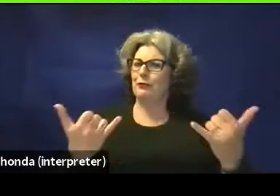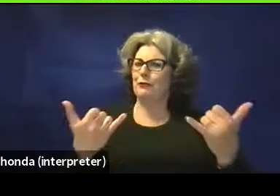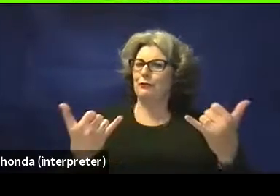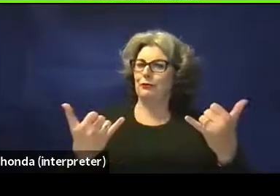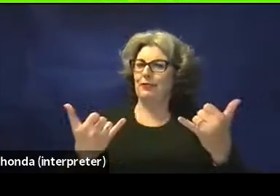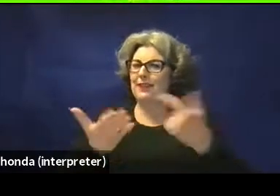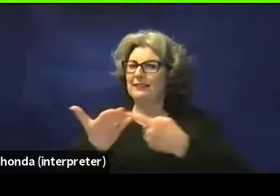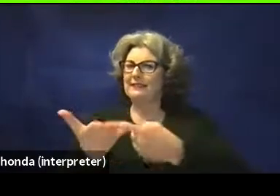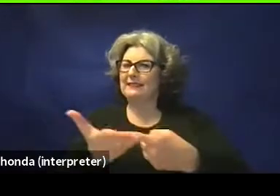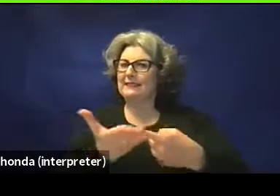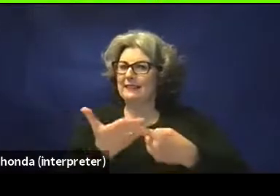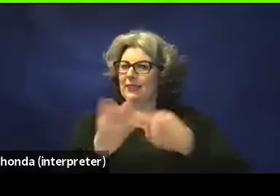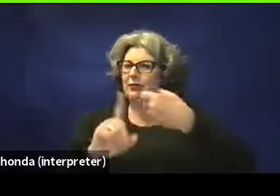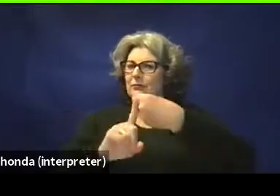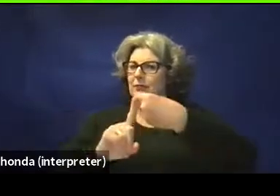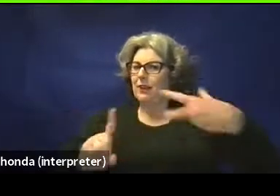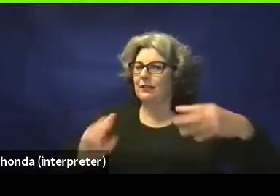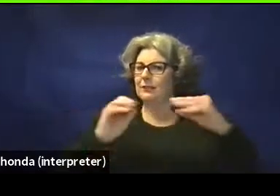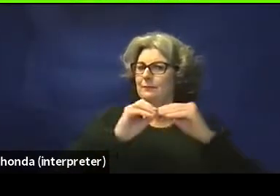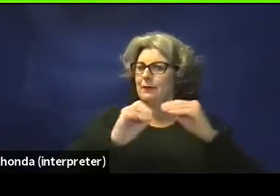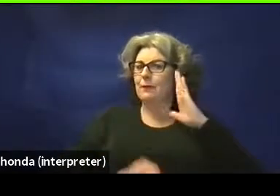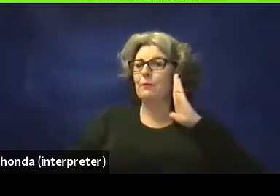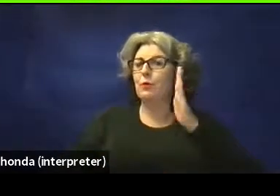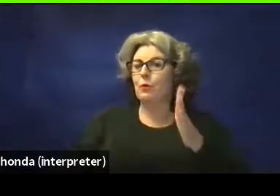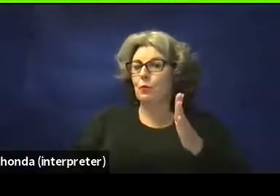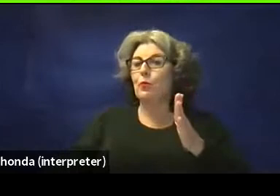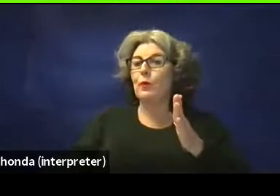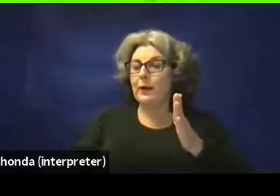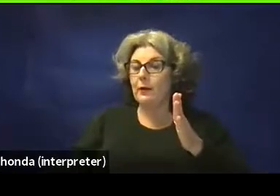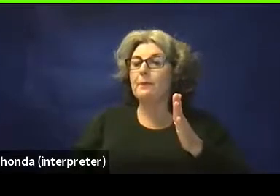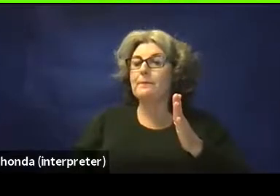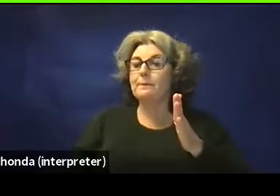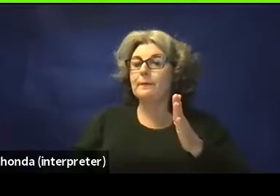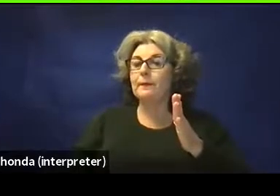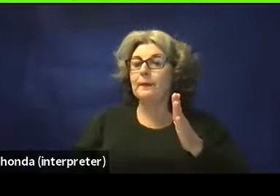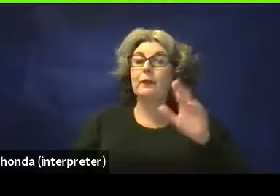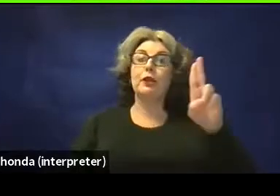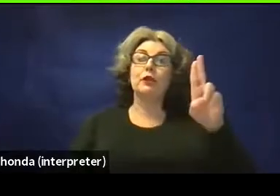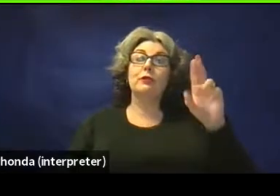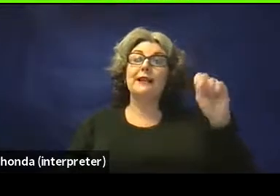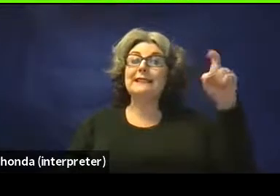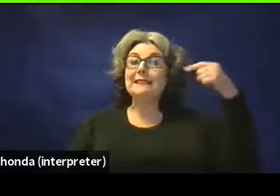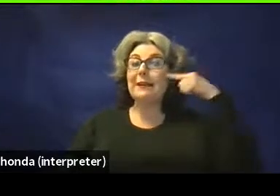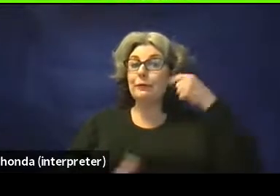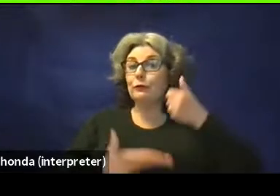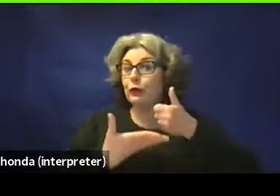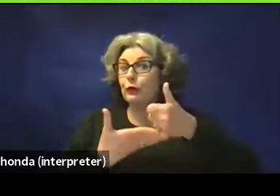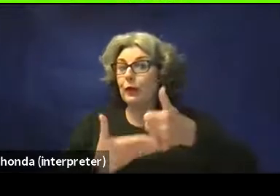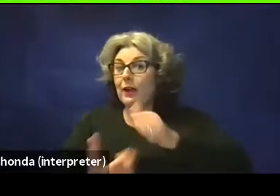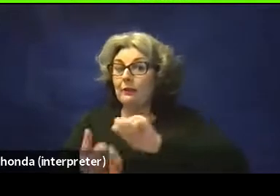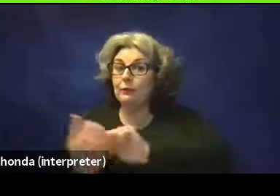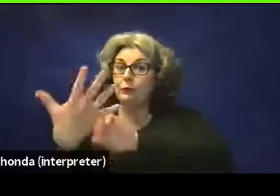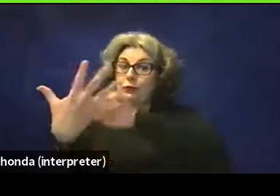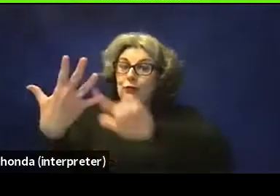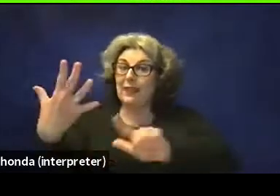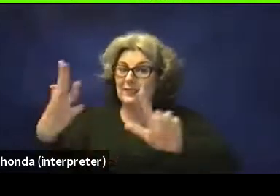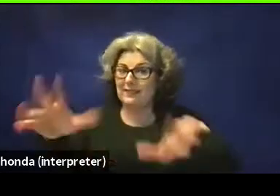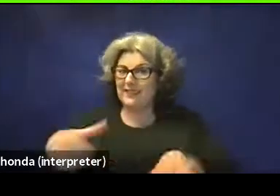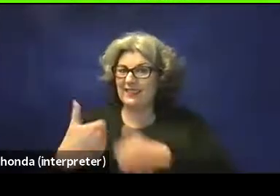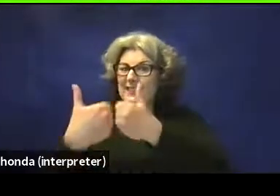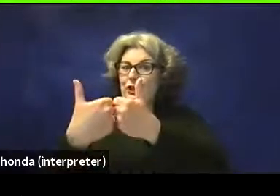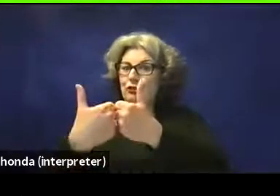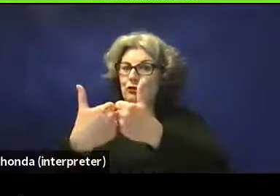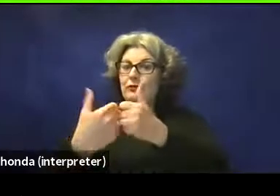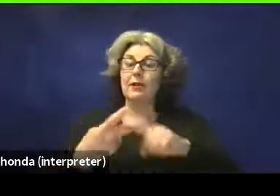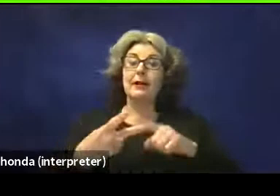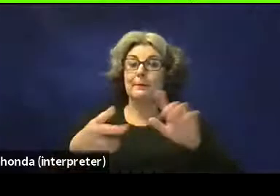other discussion, and talk a little bit more about how the US government is trying to help address some of these issues. But really